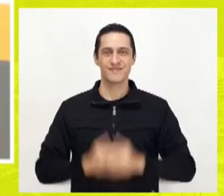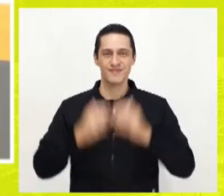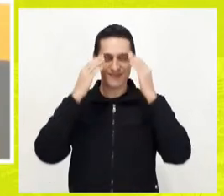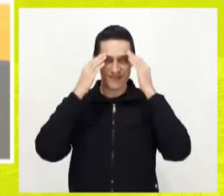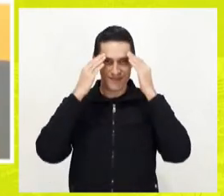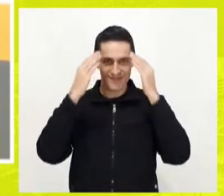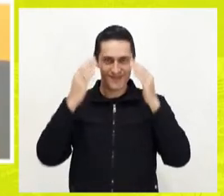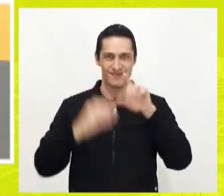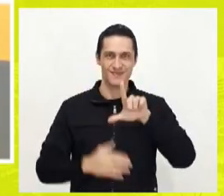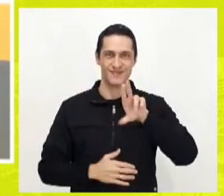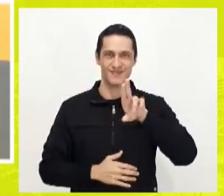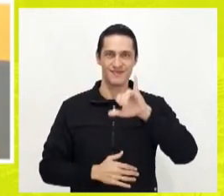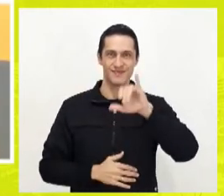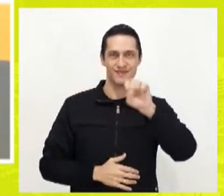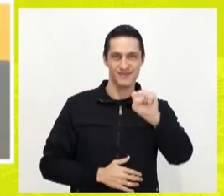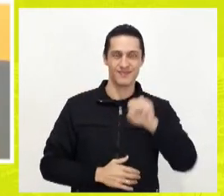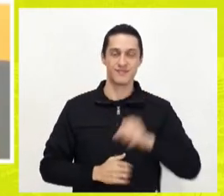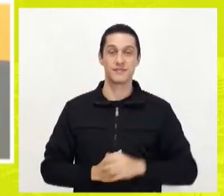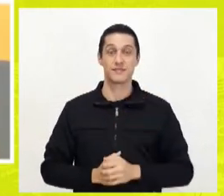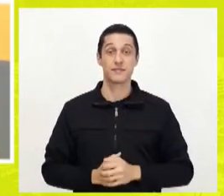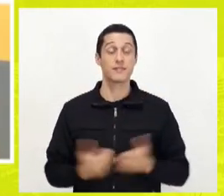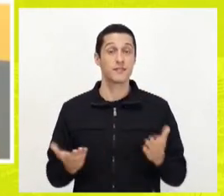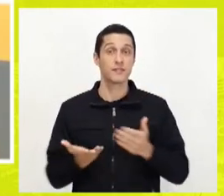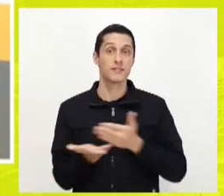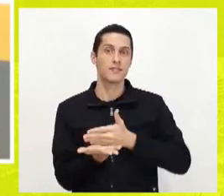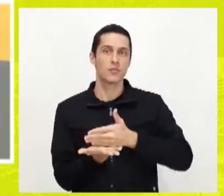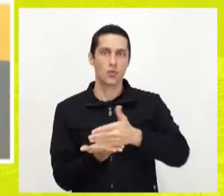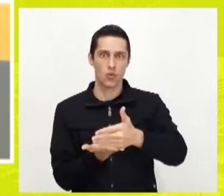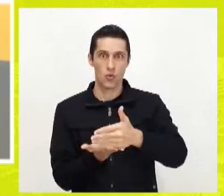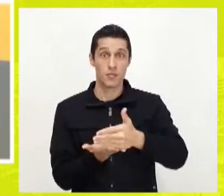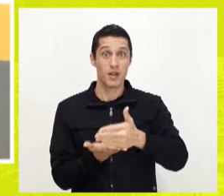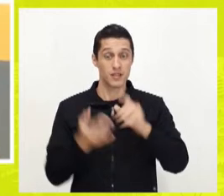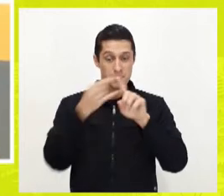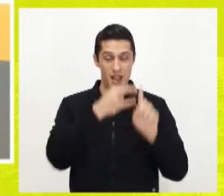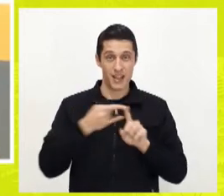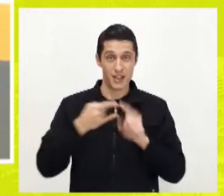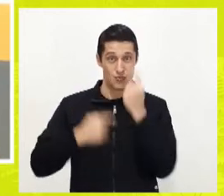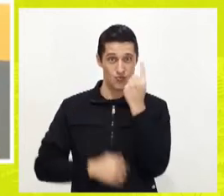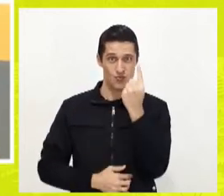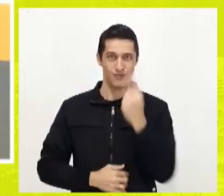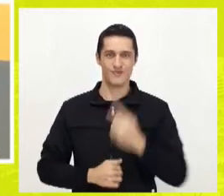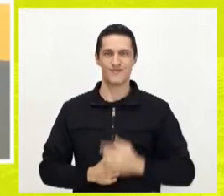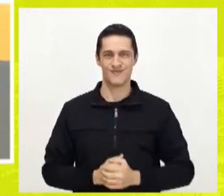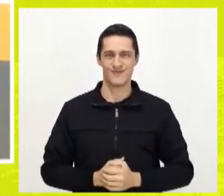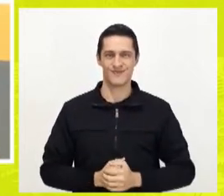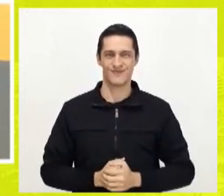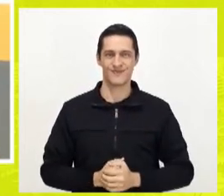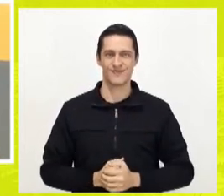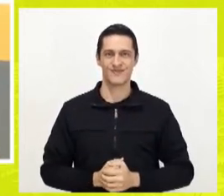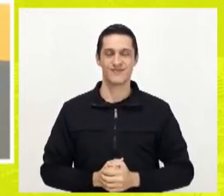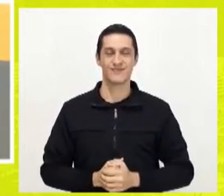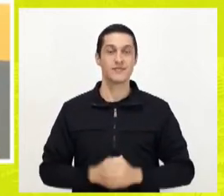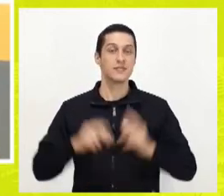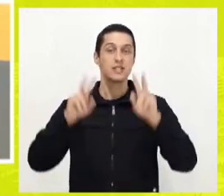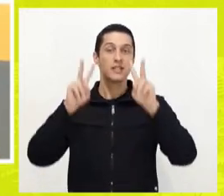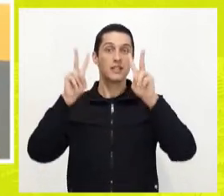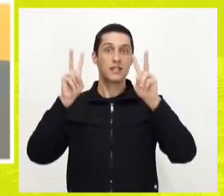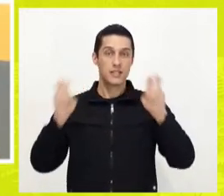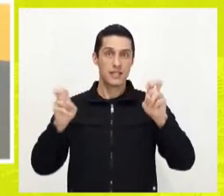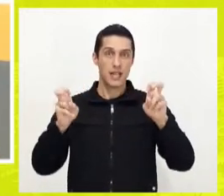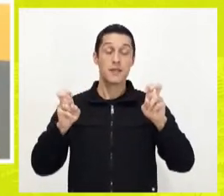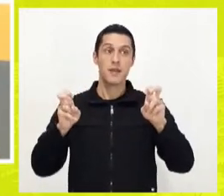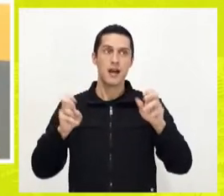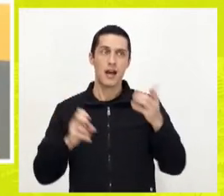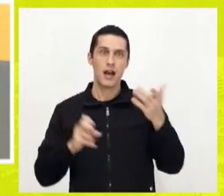thank you louise we're going to start with panel one on collaboration